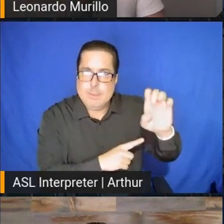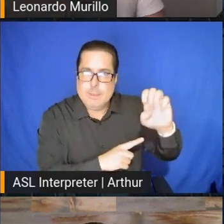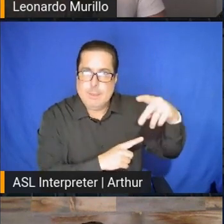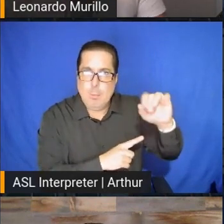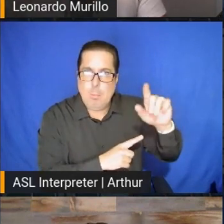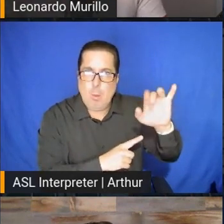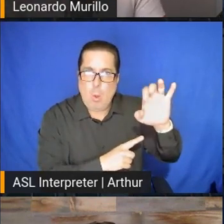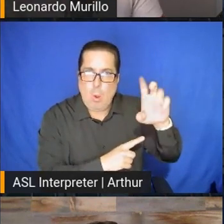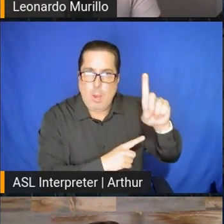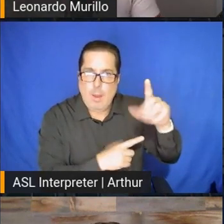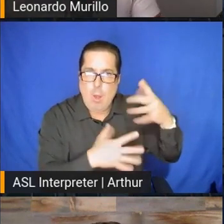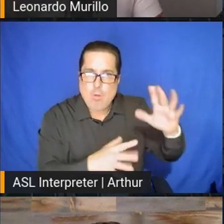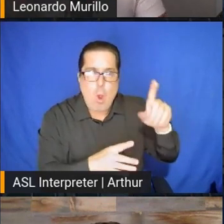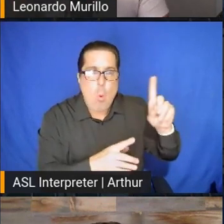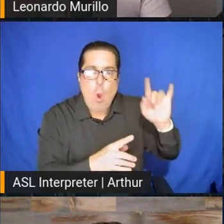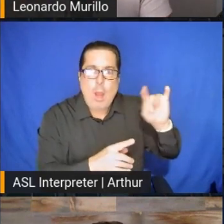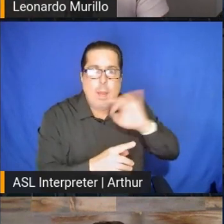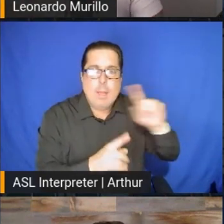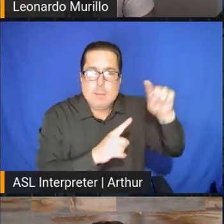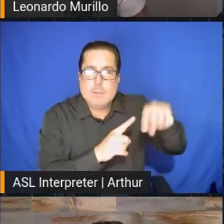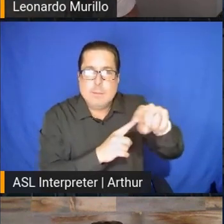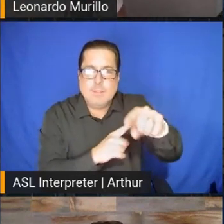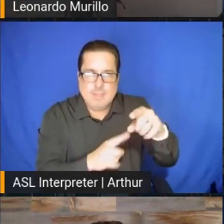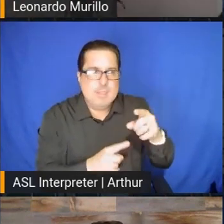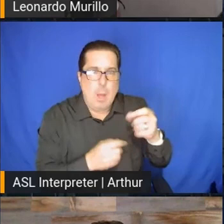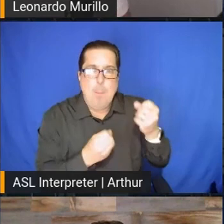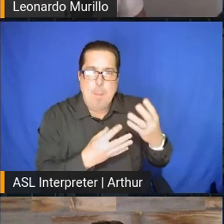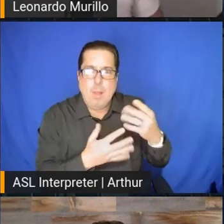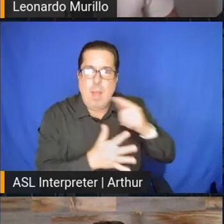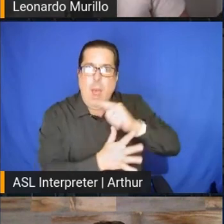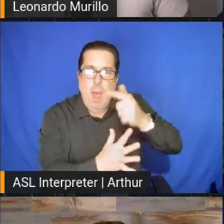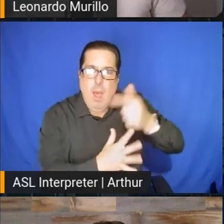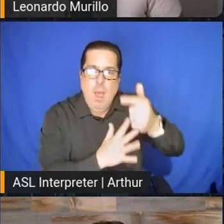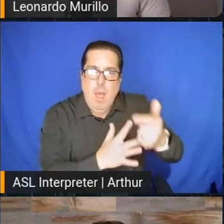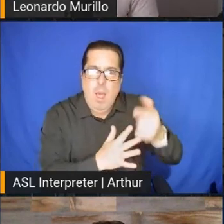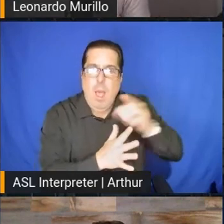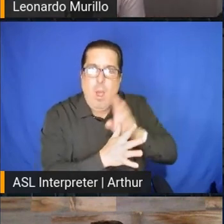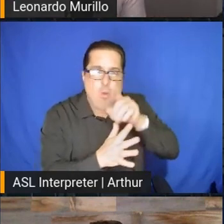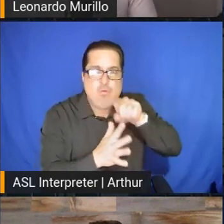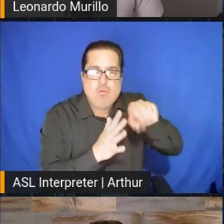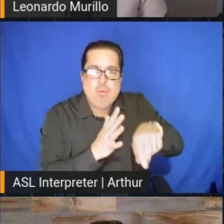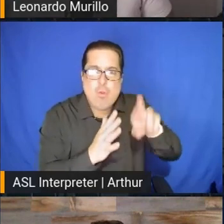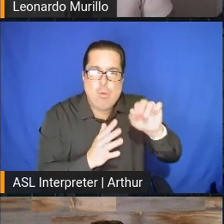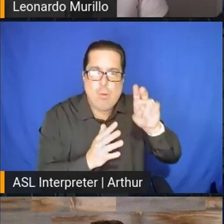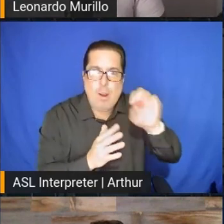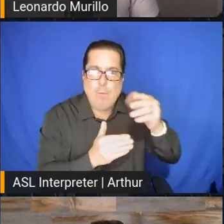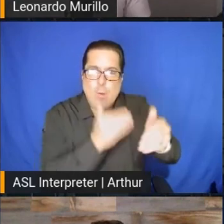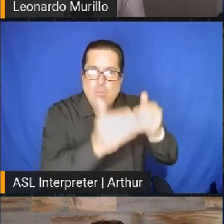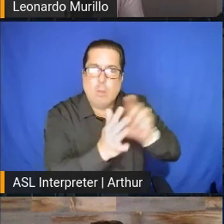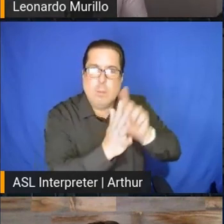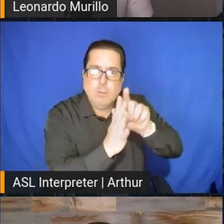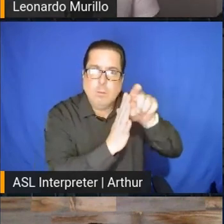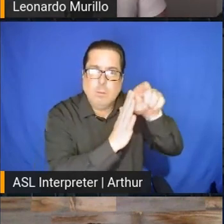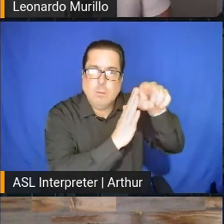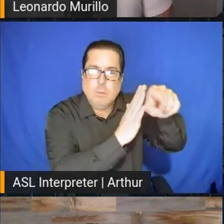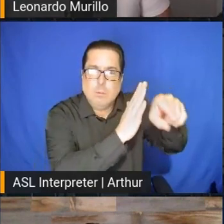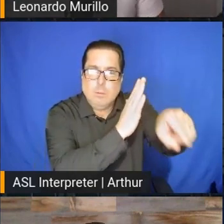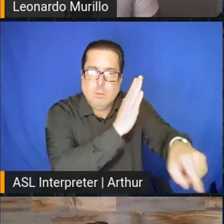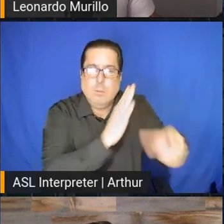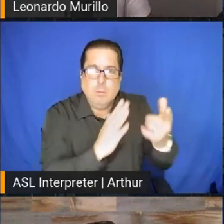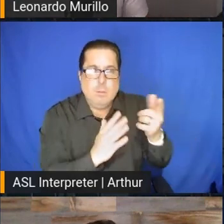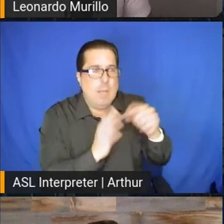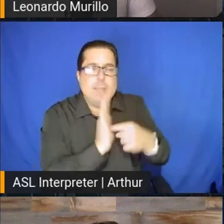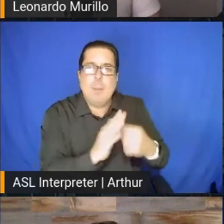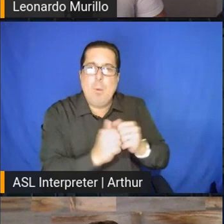at in kind of like a multi-stage delivery process? Which is something that doesn't come by default, for example, with EKS, right?